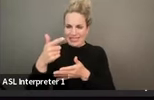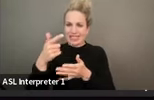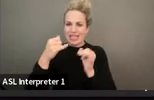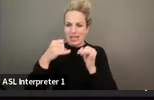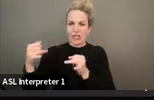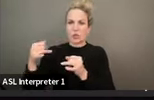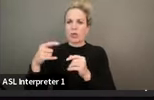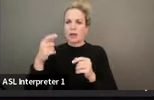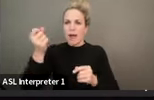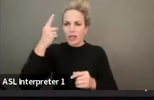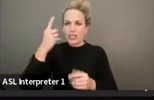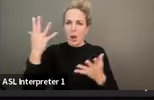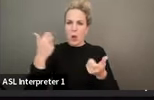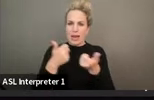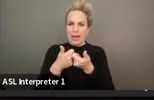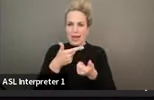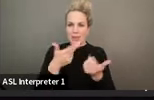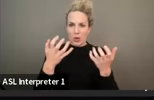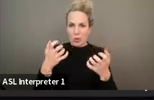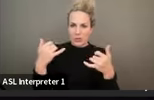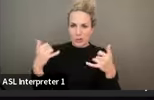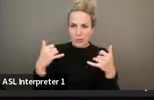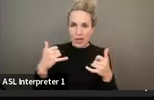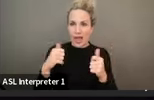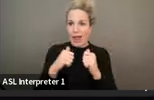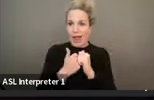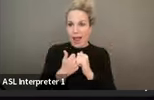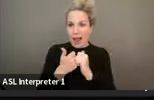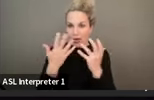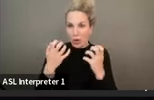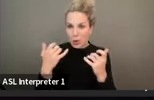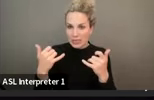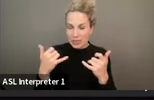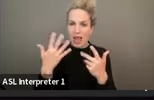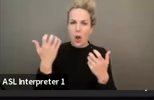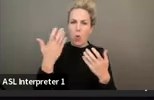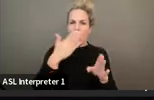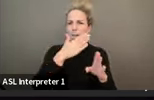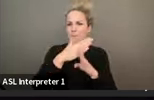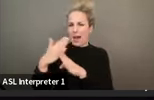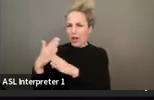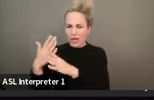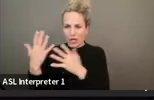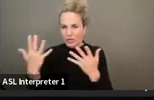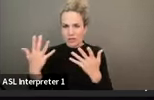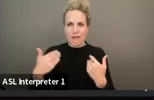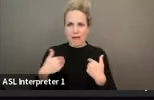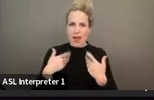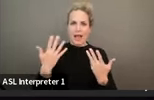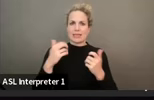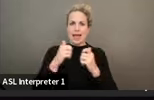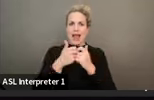of understanding what game he wants to play, how he wants to play it, what barriers he has to get playing it